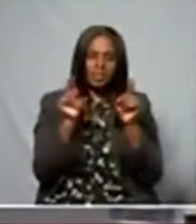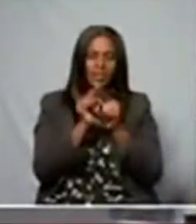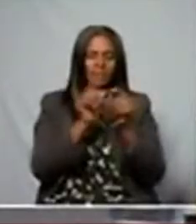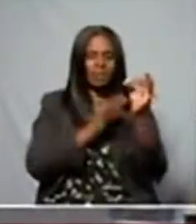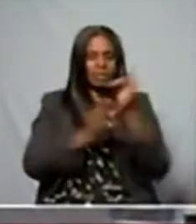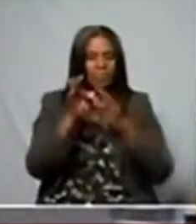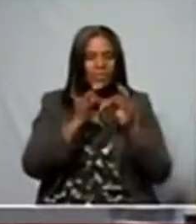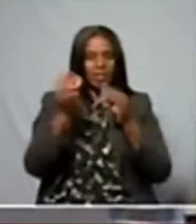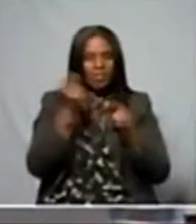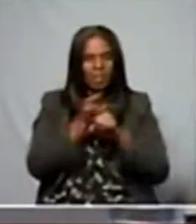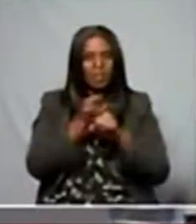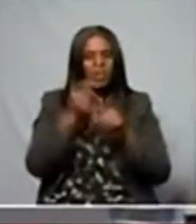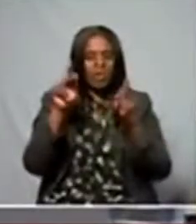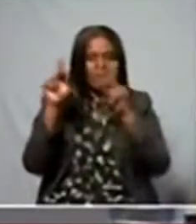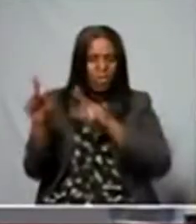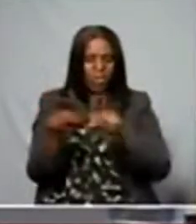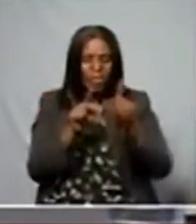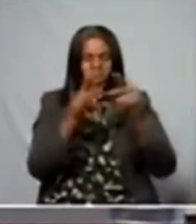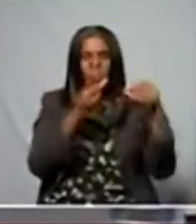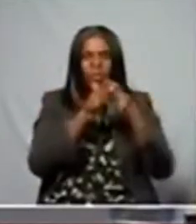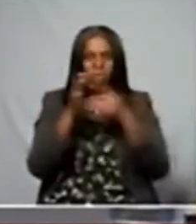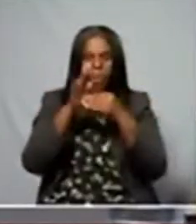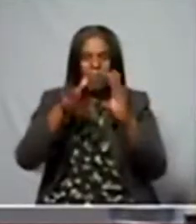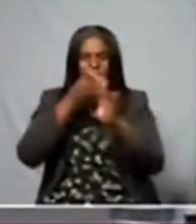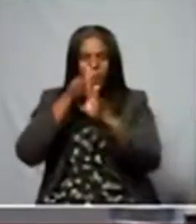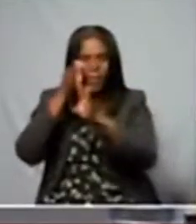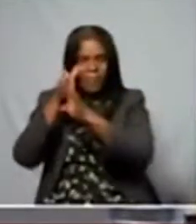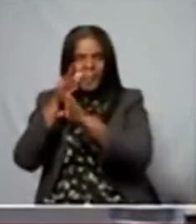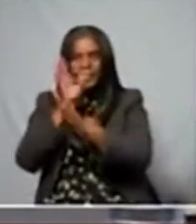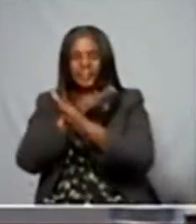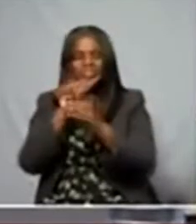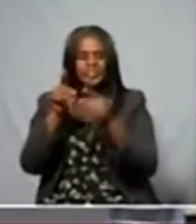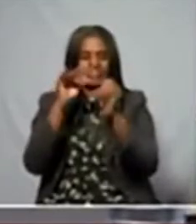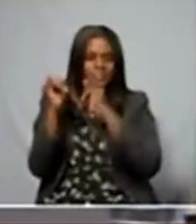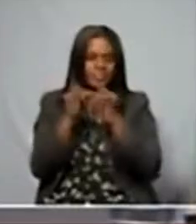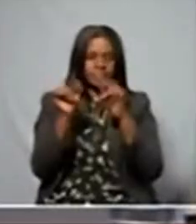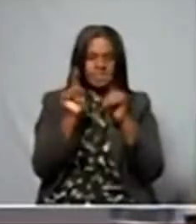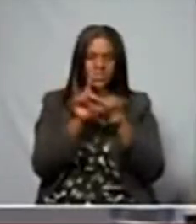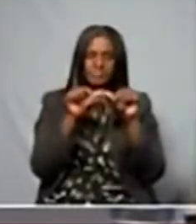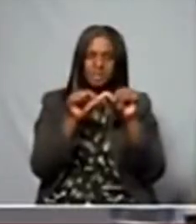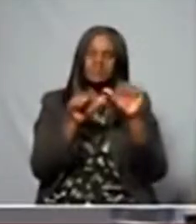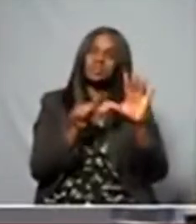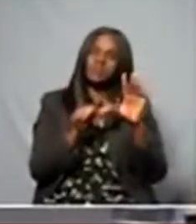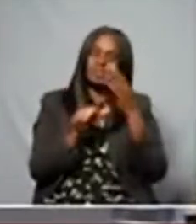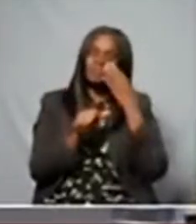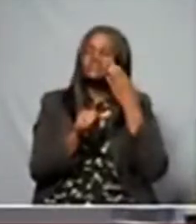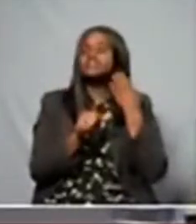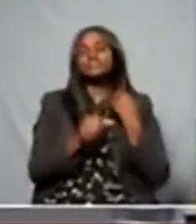Explanation for performance against target. Implementation is still ongoing.